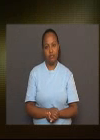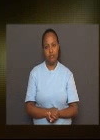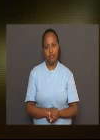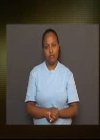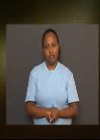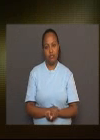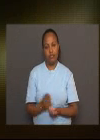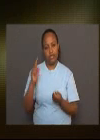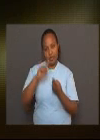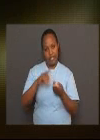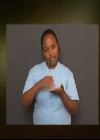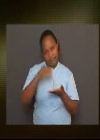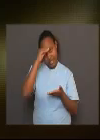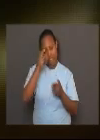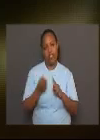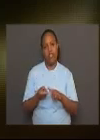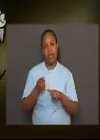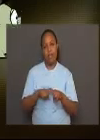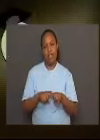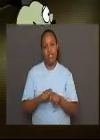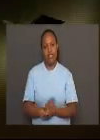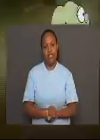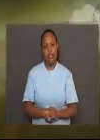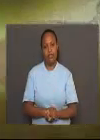Let's get back to our lesson.